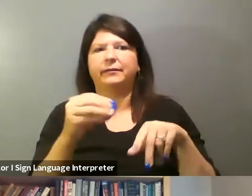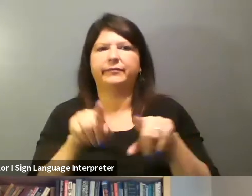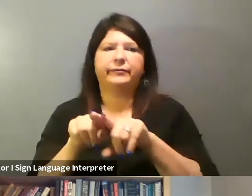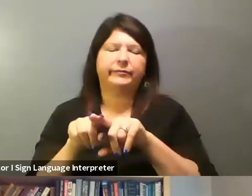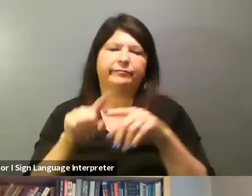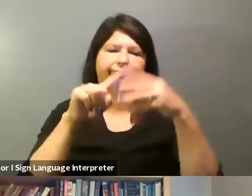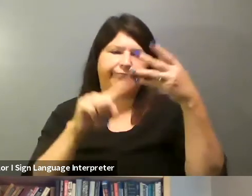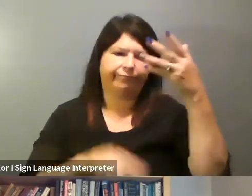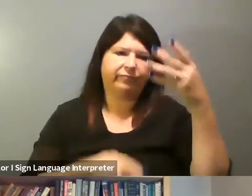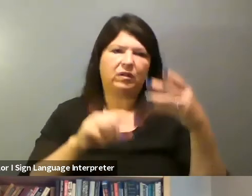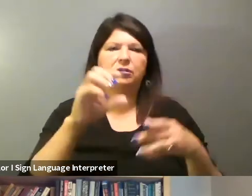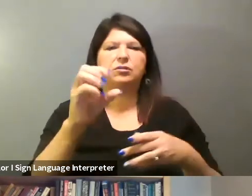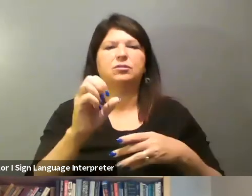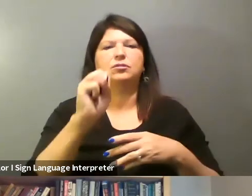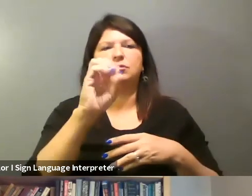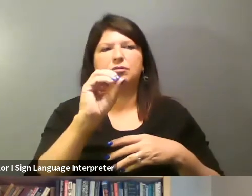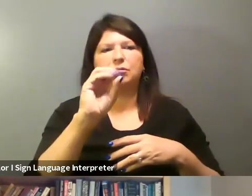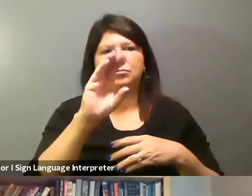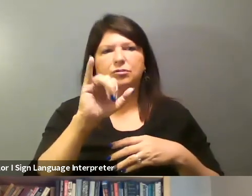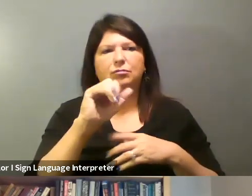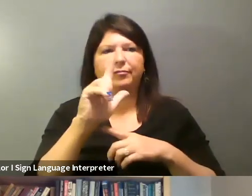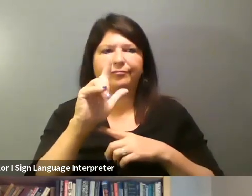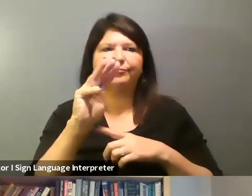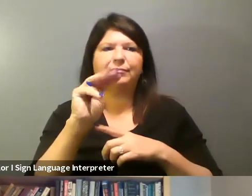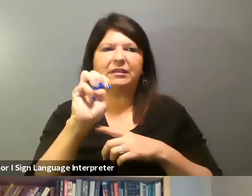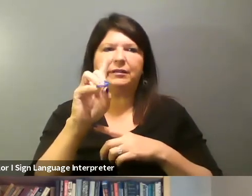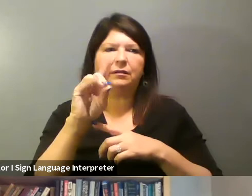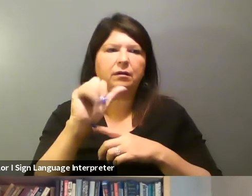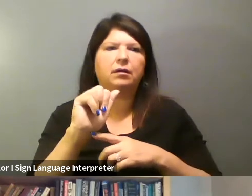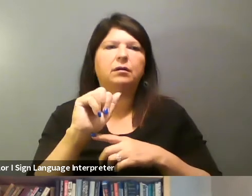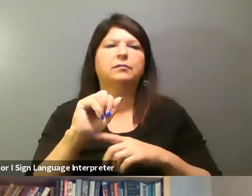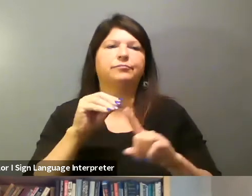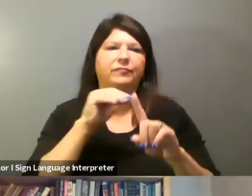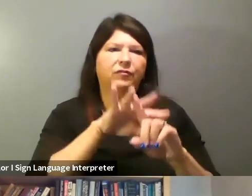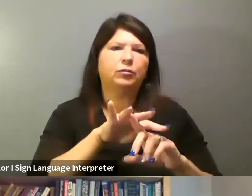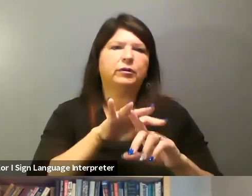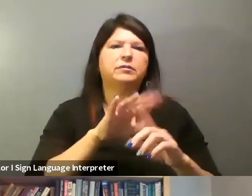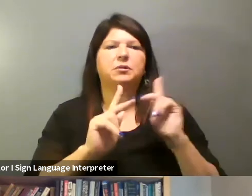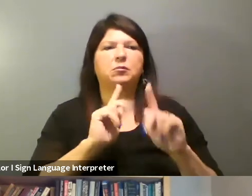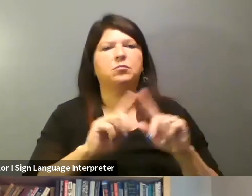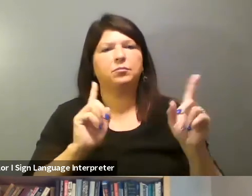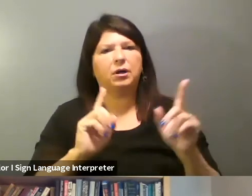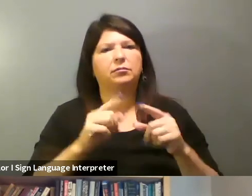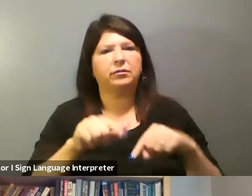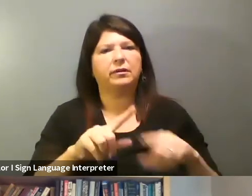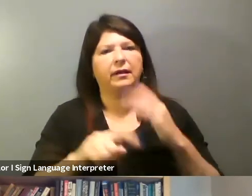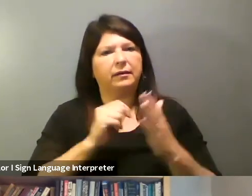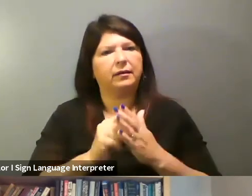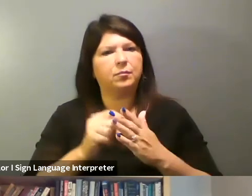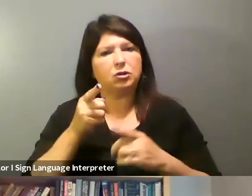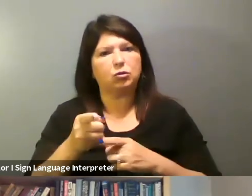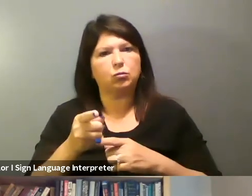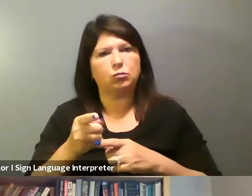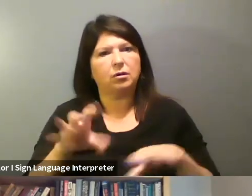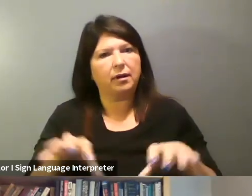And at the time when you were active with the Young Lords and the Black Panther Party, there was no